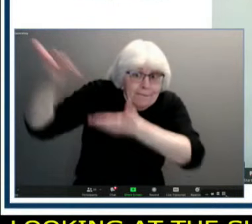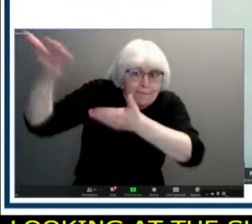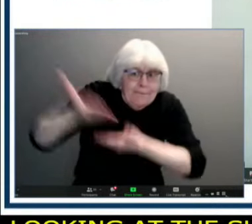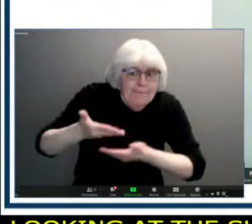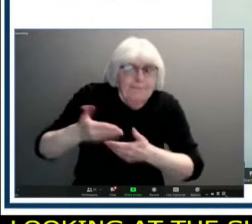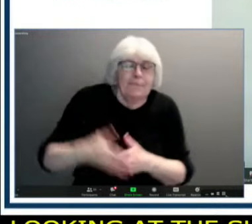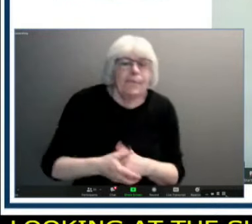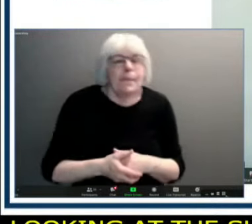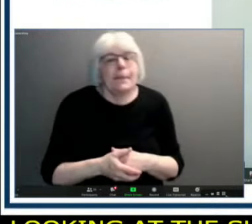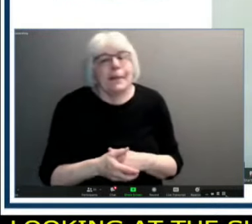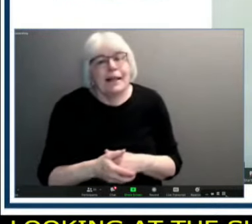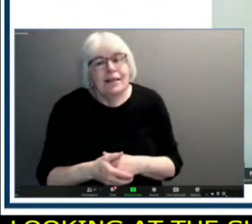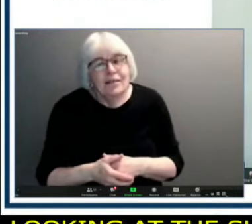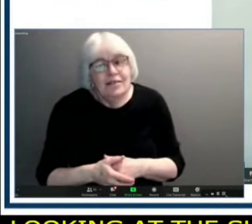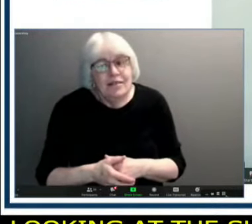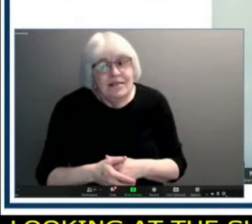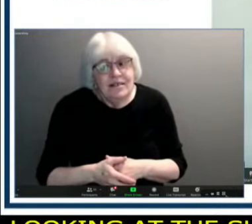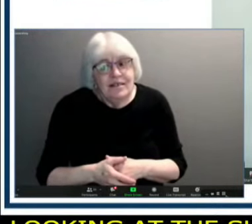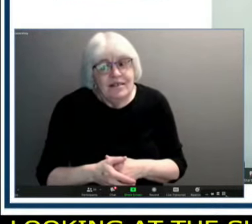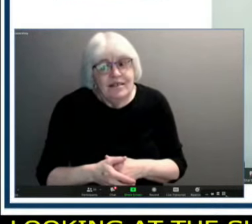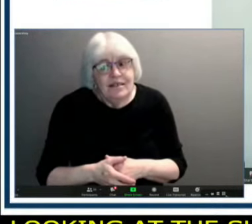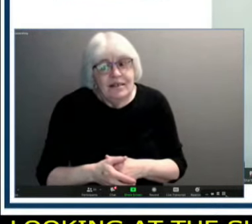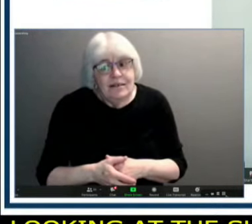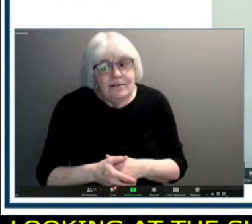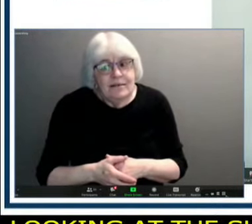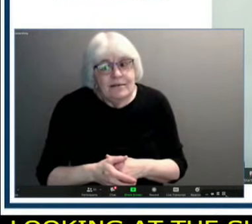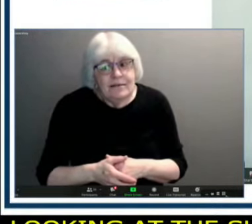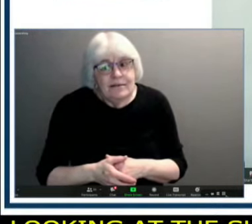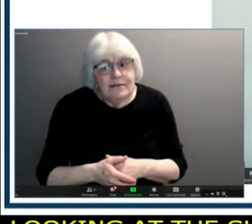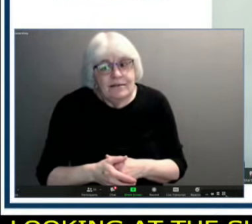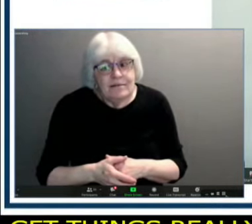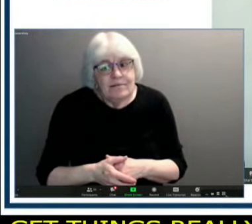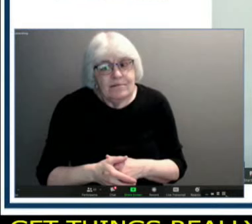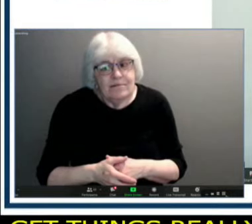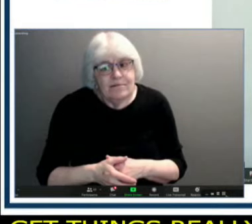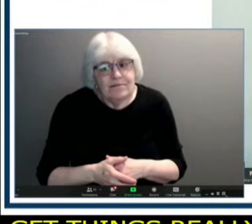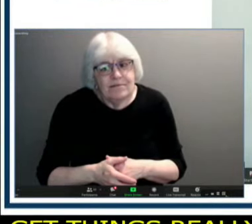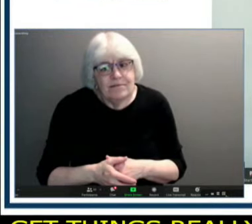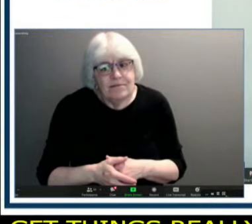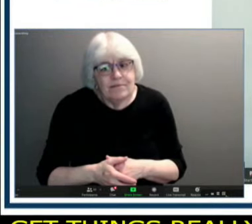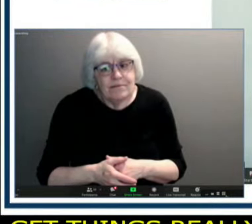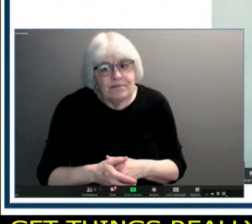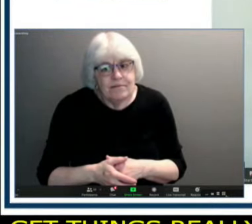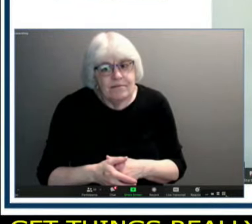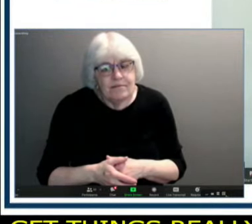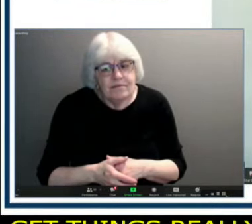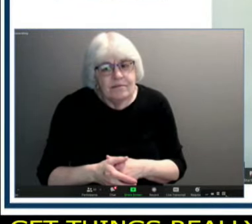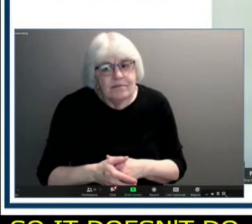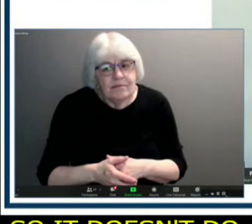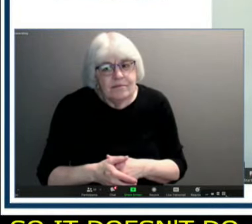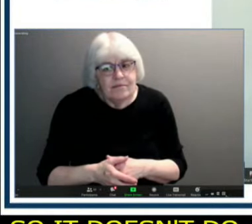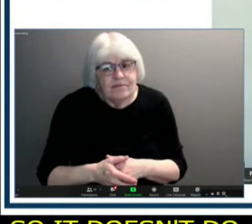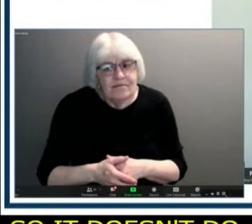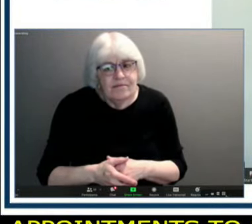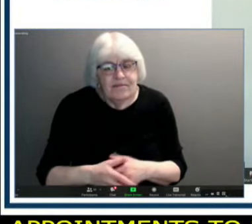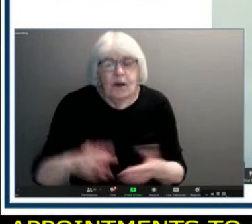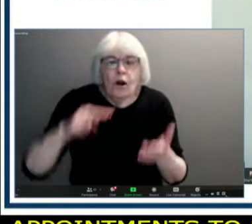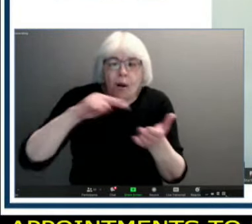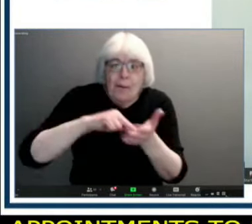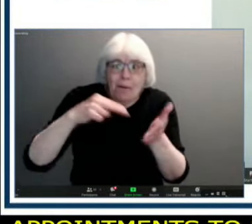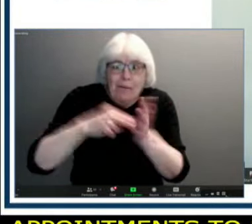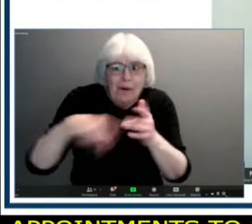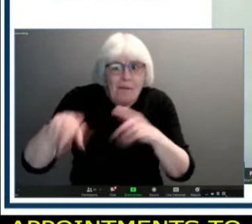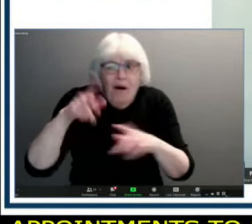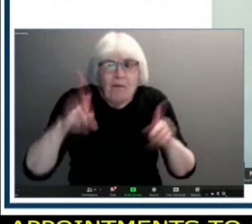anybody any good to allow appointments to be booked only to find out later on that they can't be filled. We don't want to go there. That wouldn't be fair. We will have